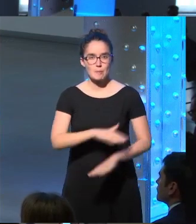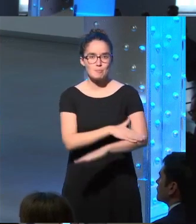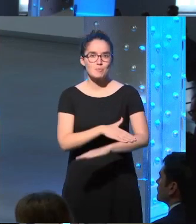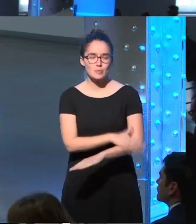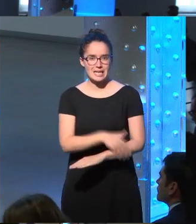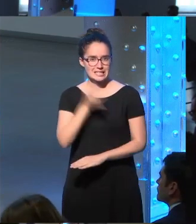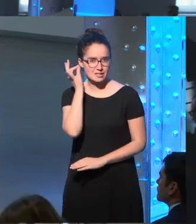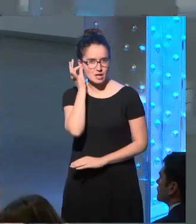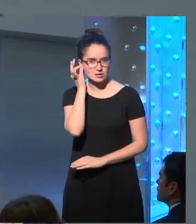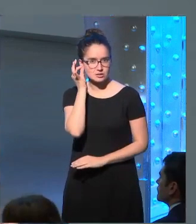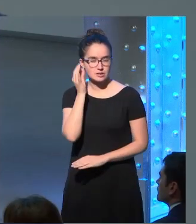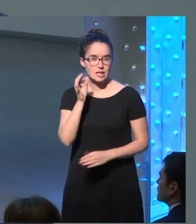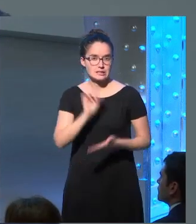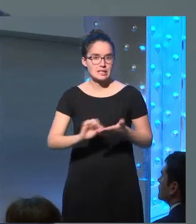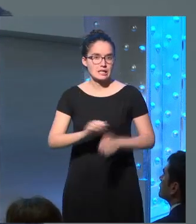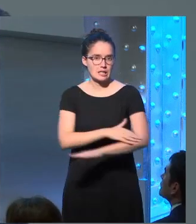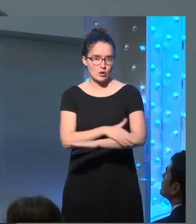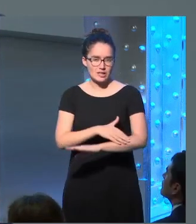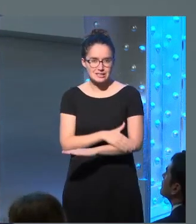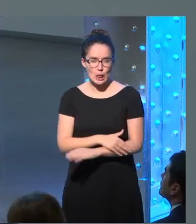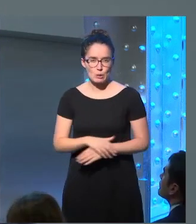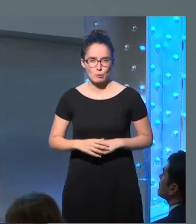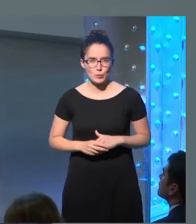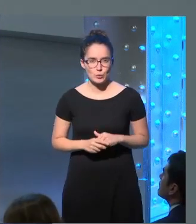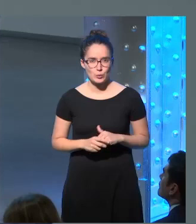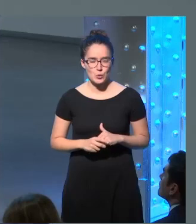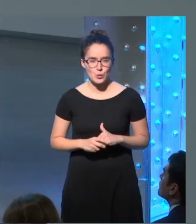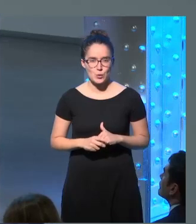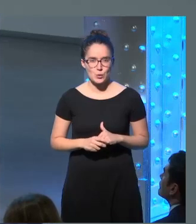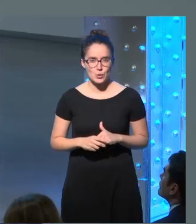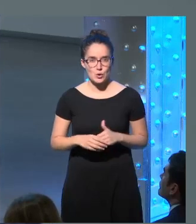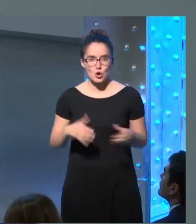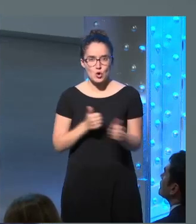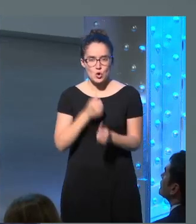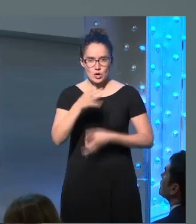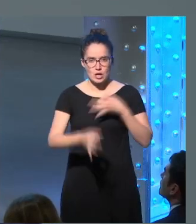Ministra. Dear Minister, Secretary of State,